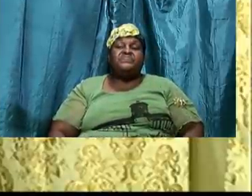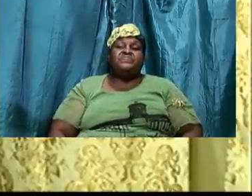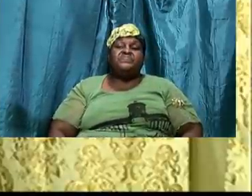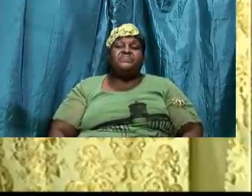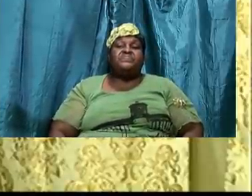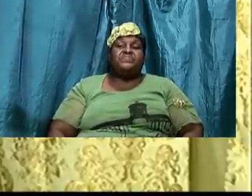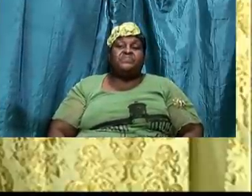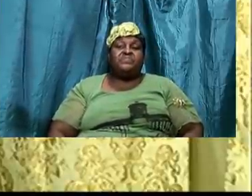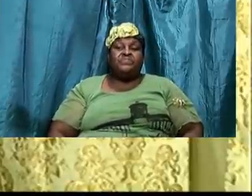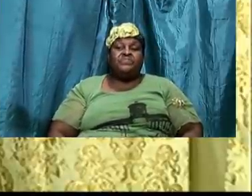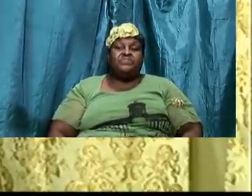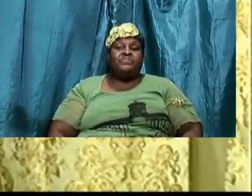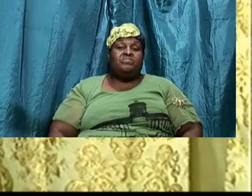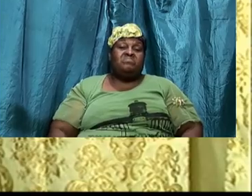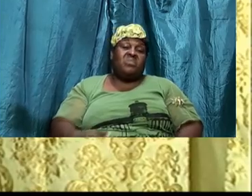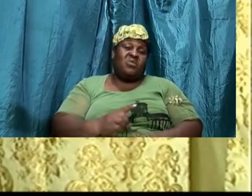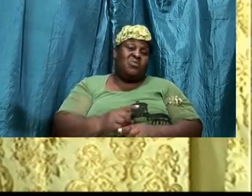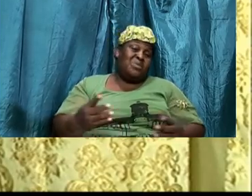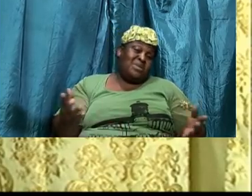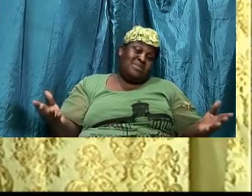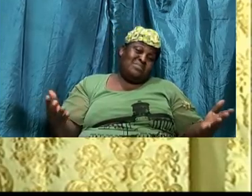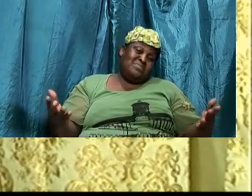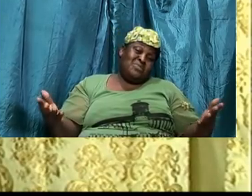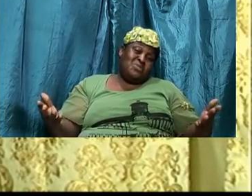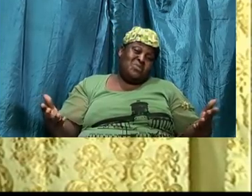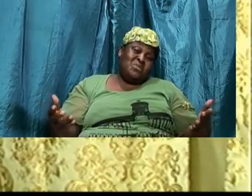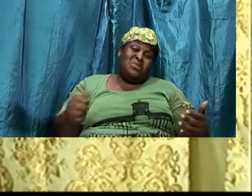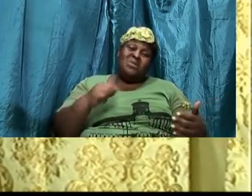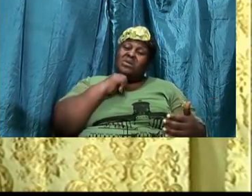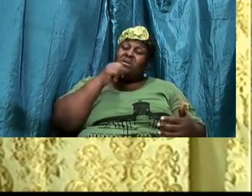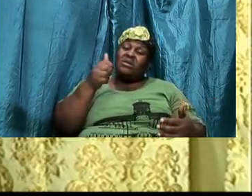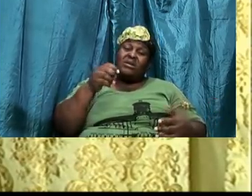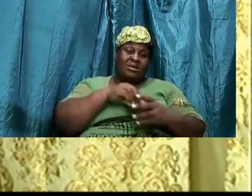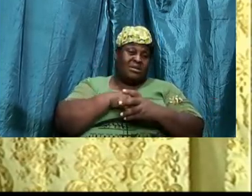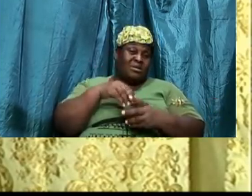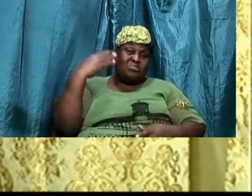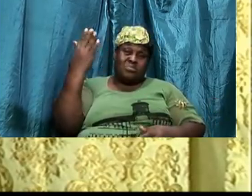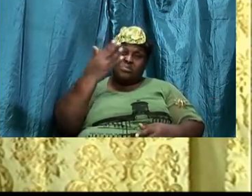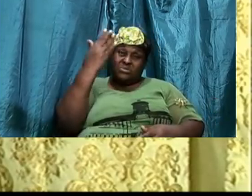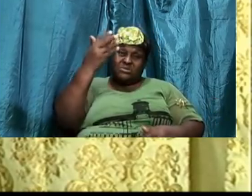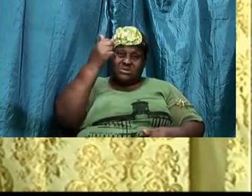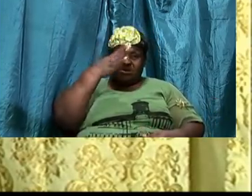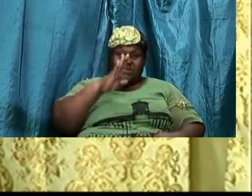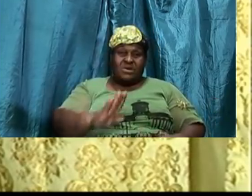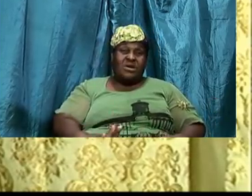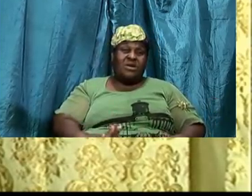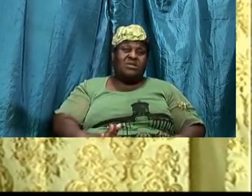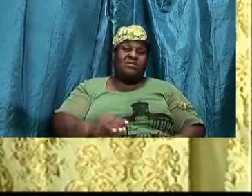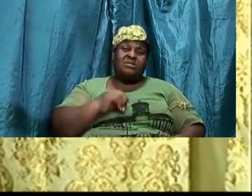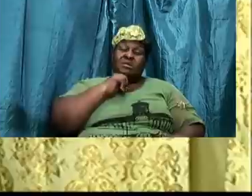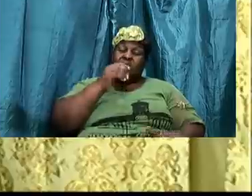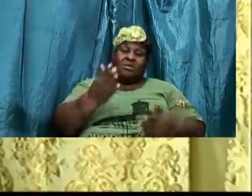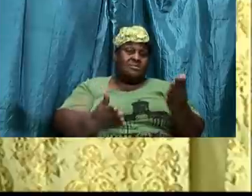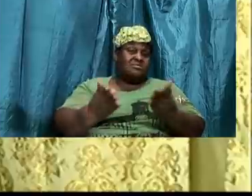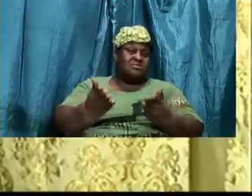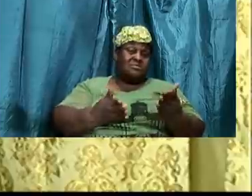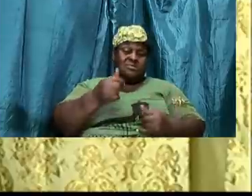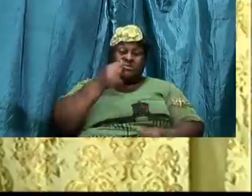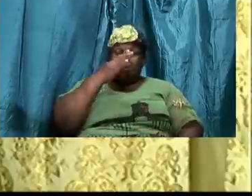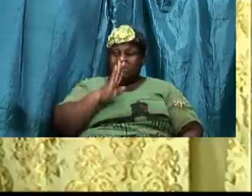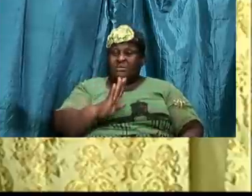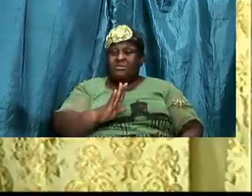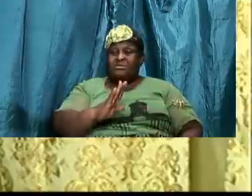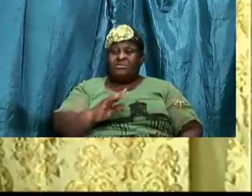And right now they are not in the presence of God. They are not serving God.